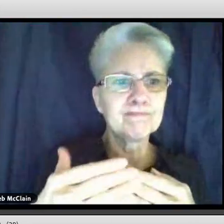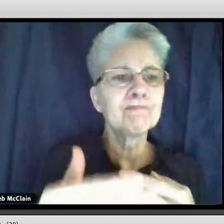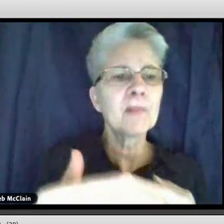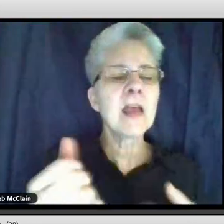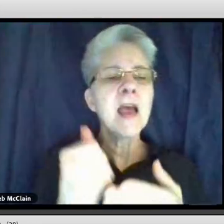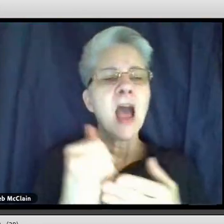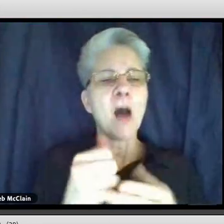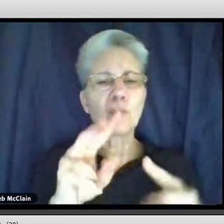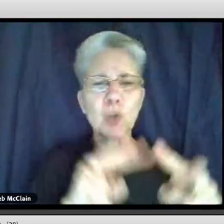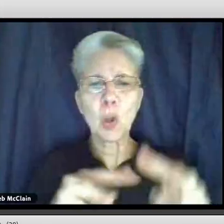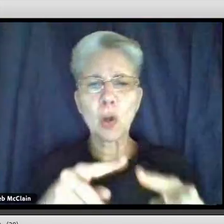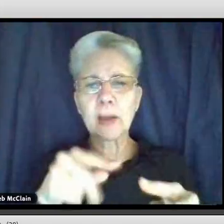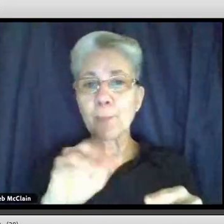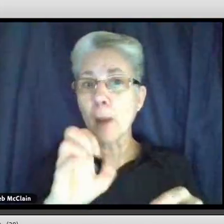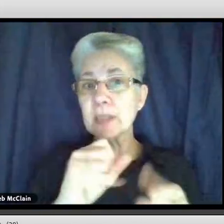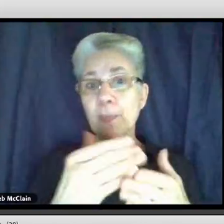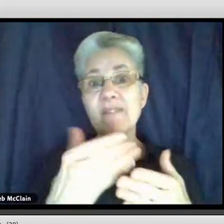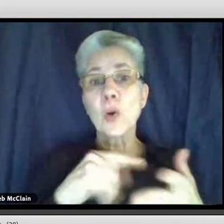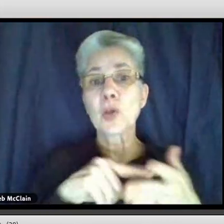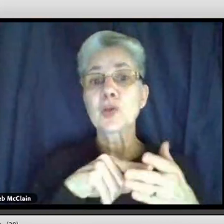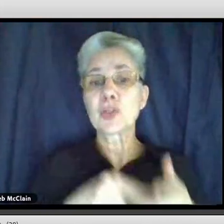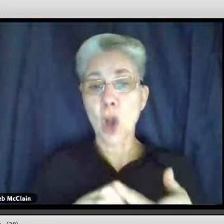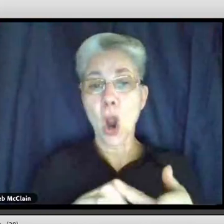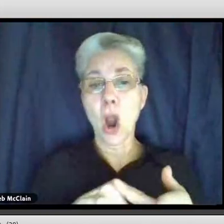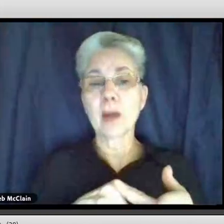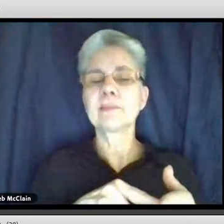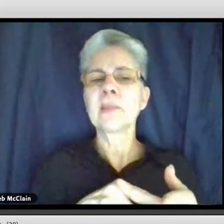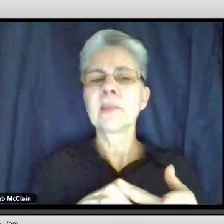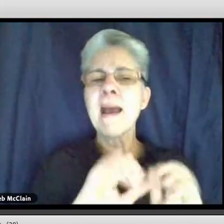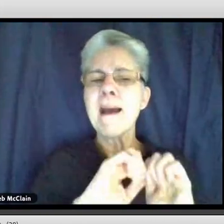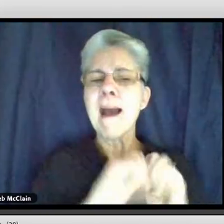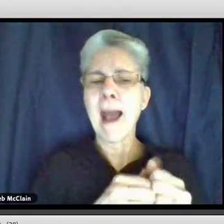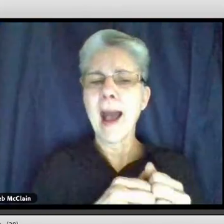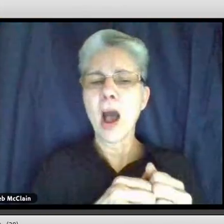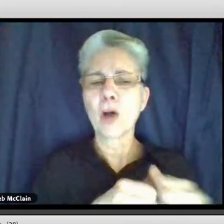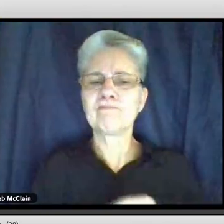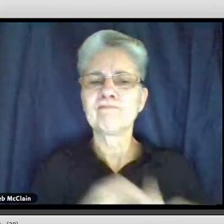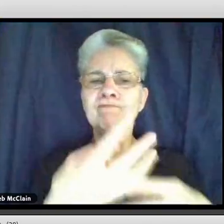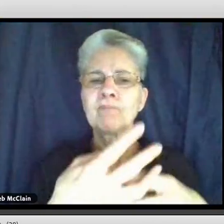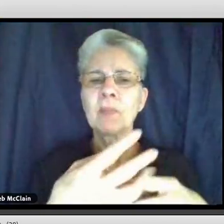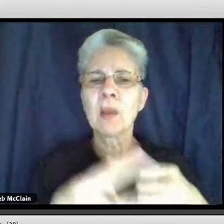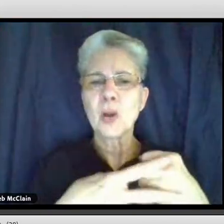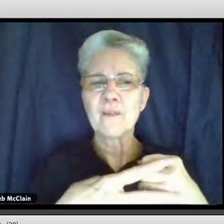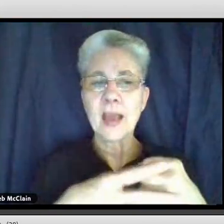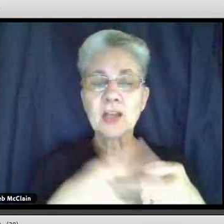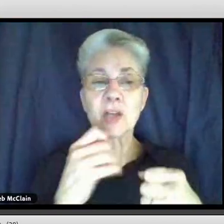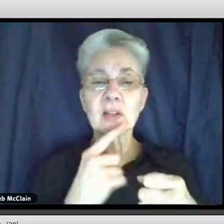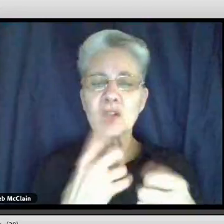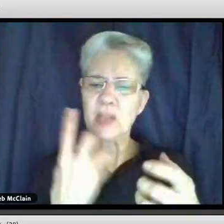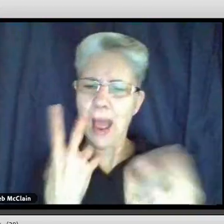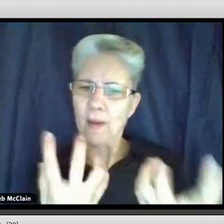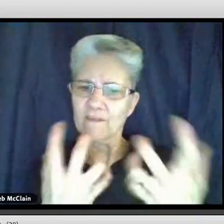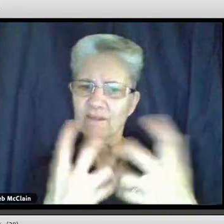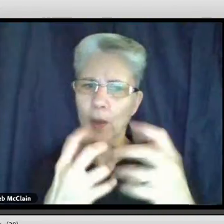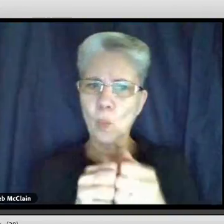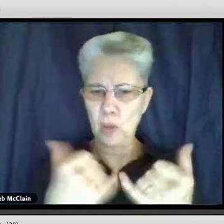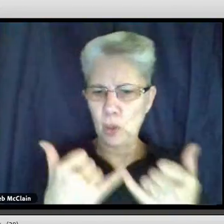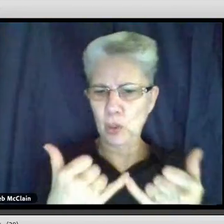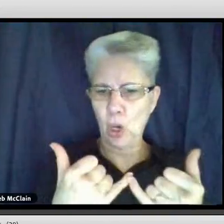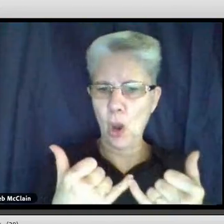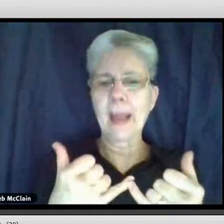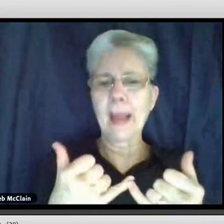look at Premise before you even start doing digital preservation to see sort of how it's going to fit into your current metadata practices. The cool